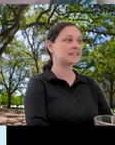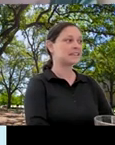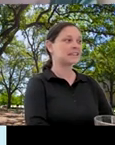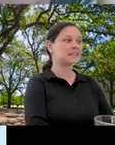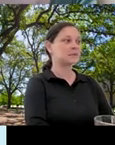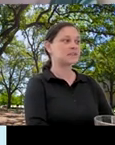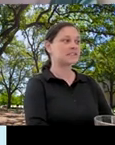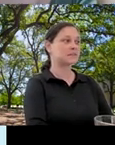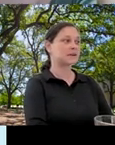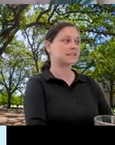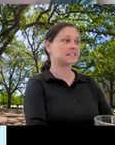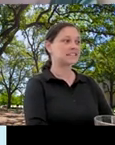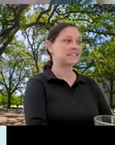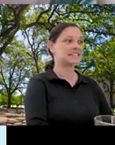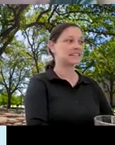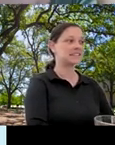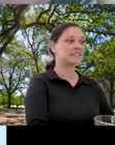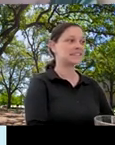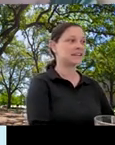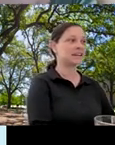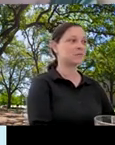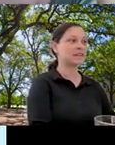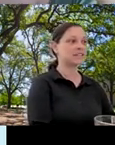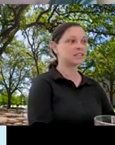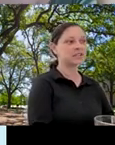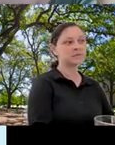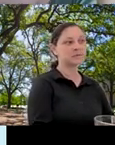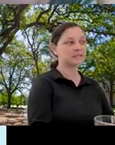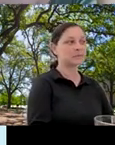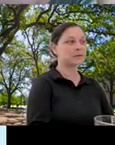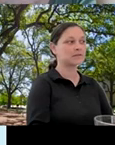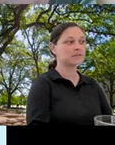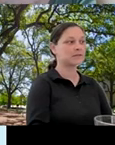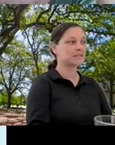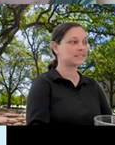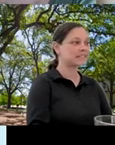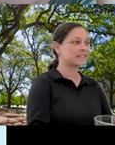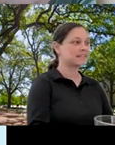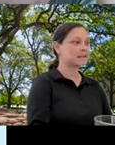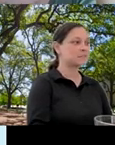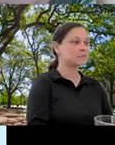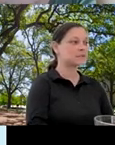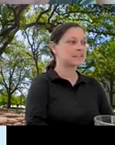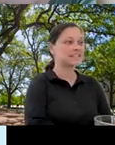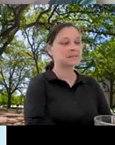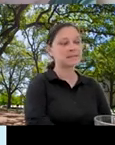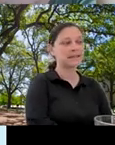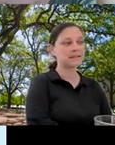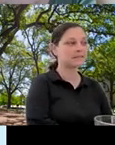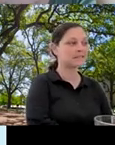adaptability. Experience practicing these skills, relationships with supportive adults. 9 people